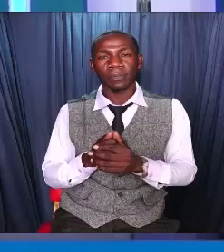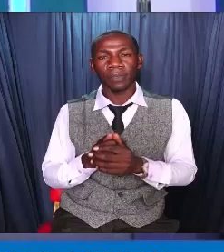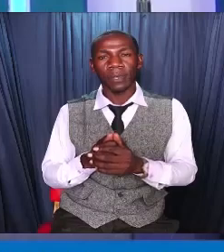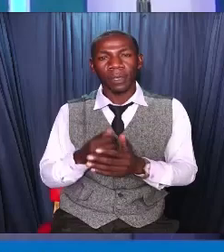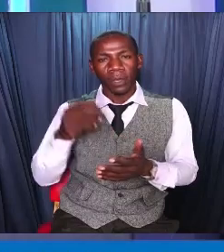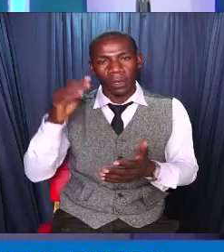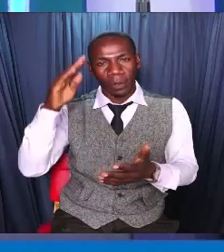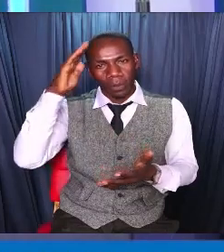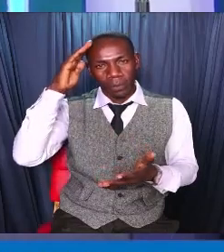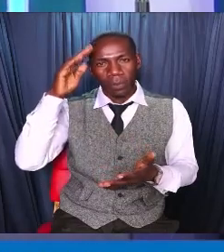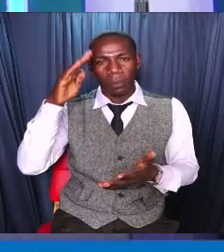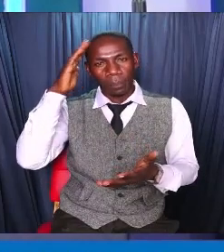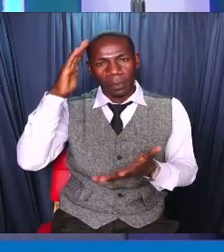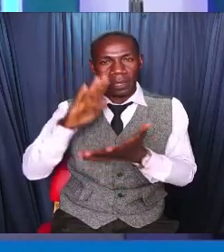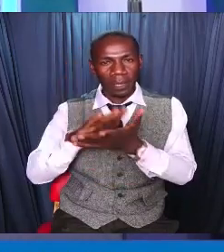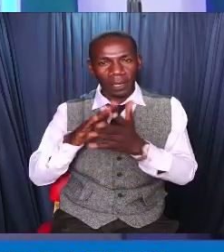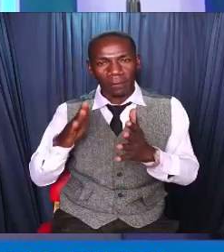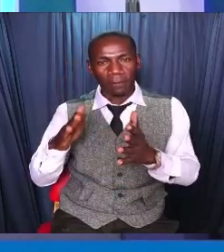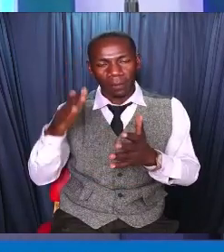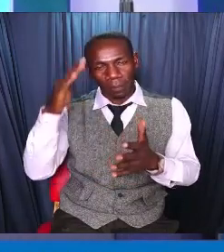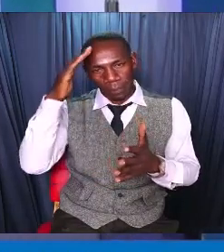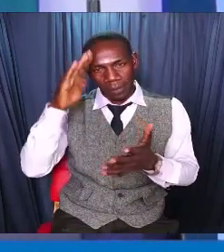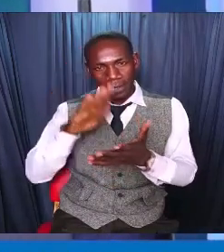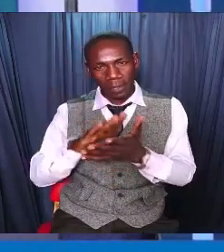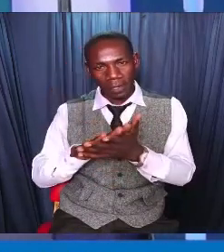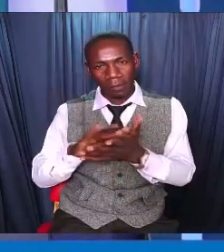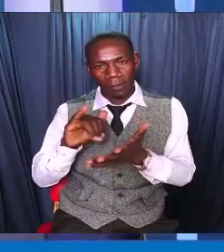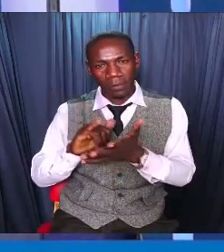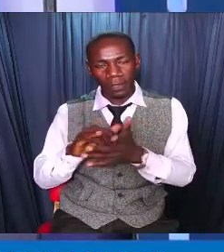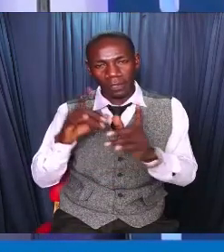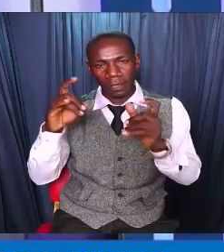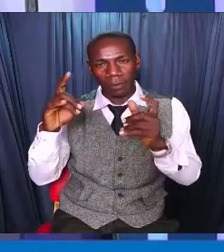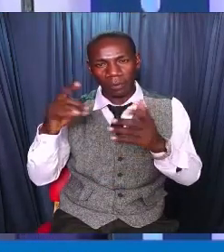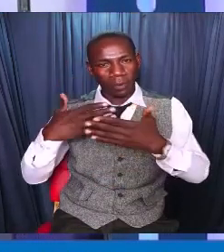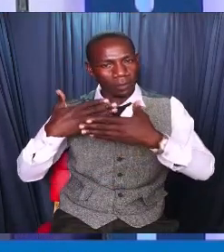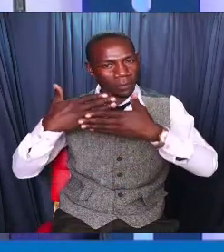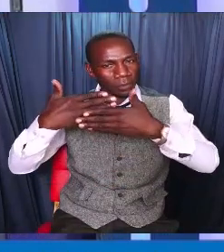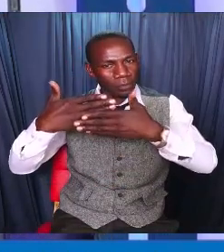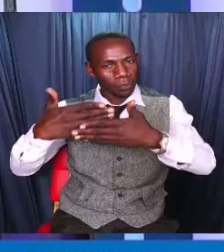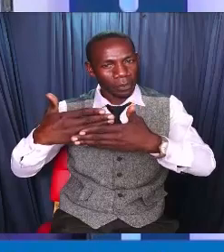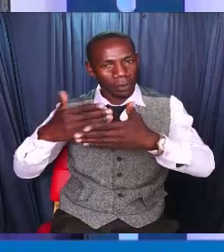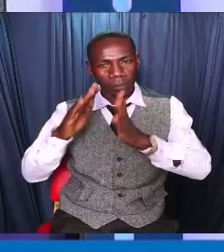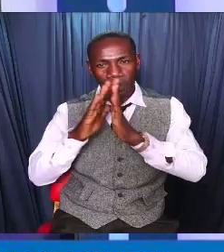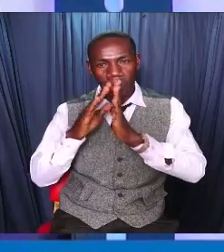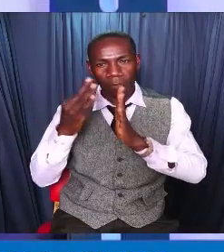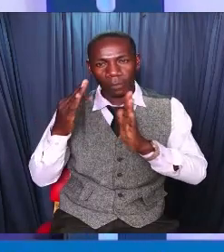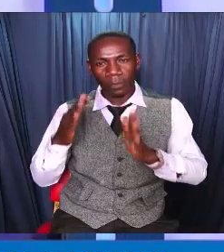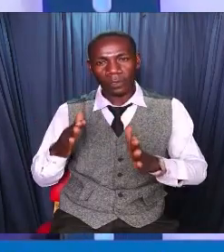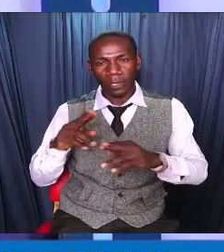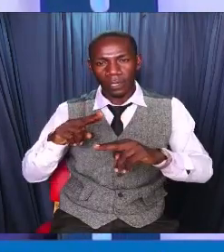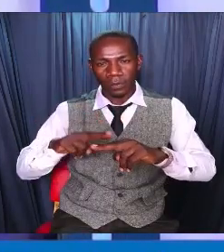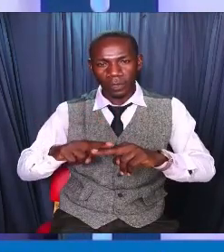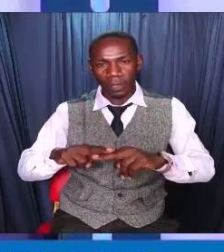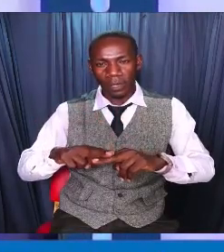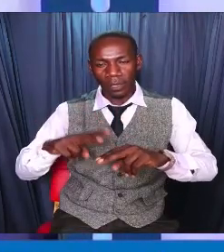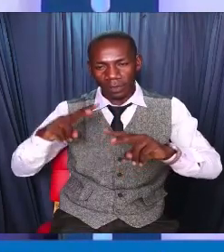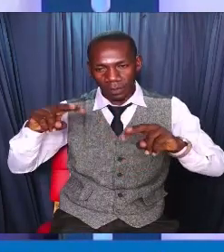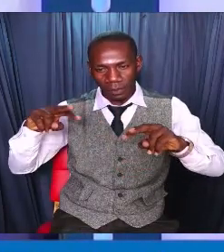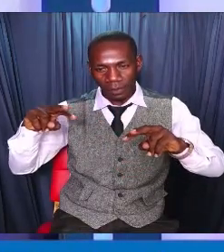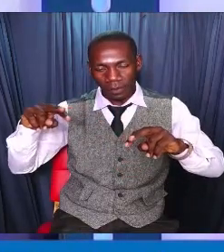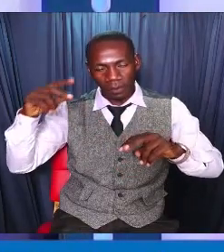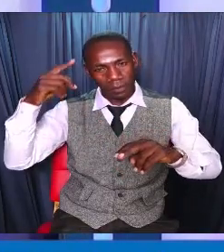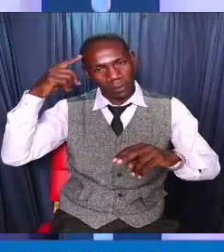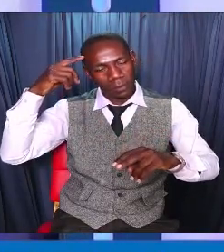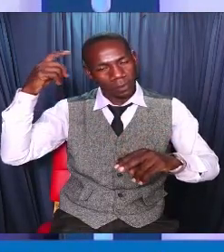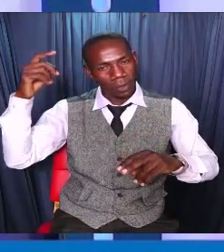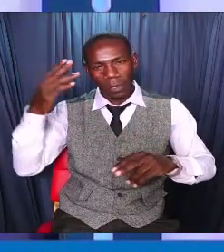hakika anaamini dhambi iko. One who is assured na dhambi uzuia maombi ya mtu. And sin hinders someone's prayer. Atafute hili. They'll sit